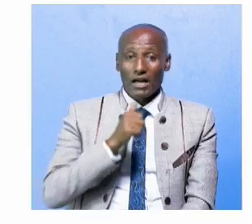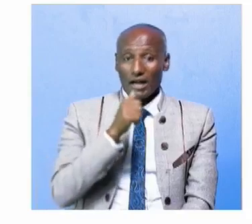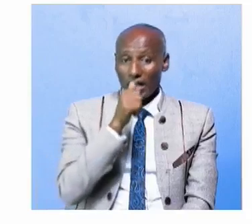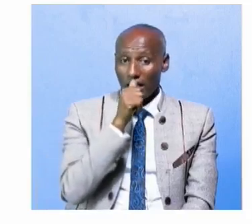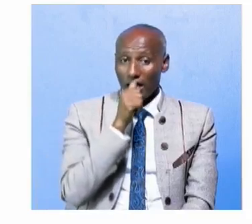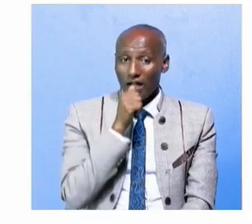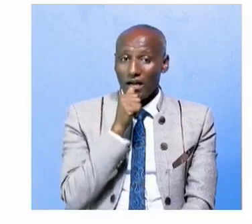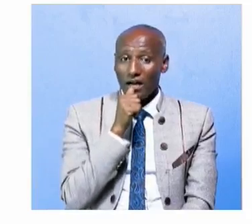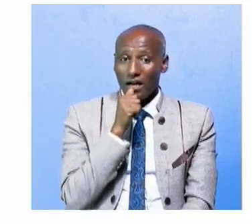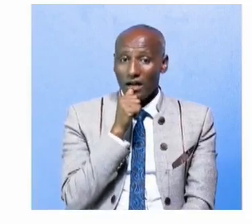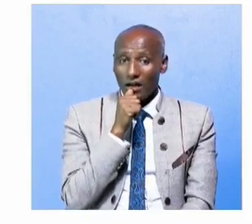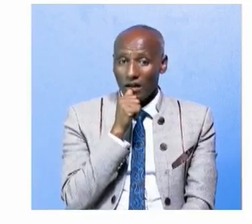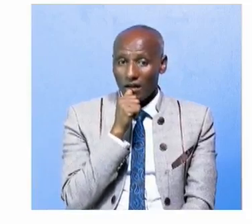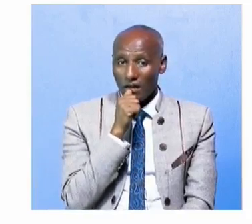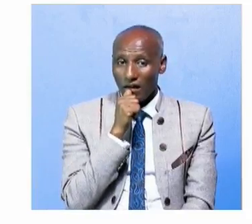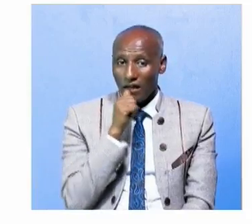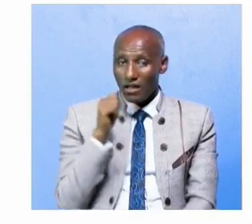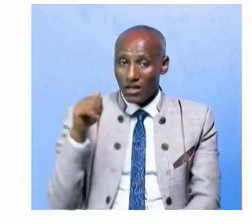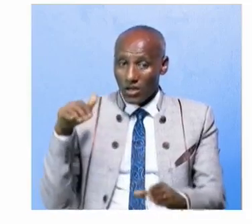concerned,